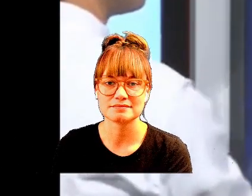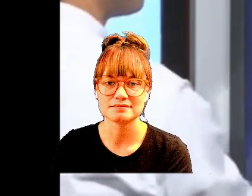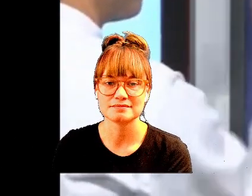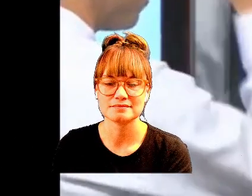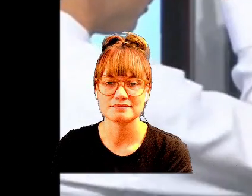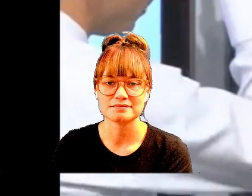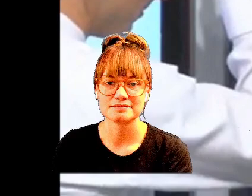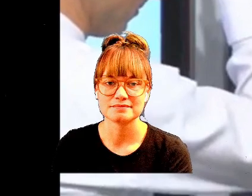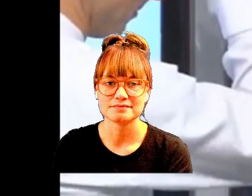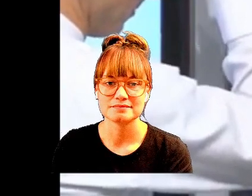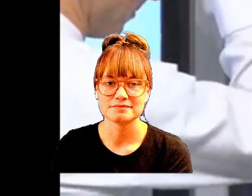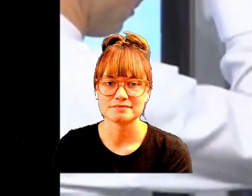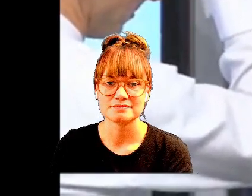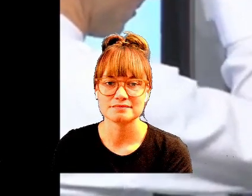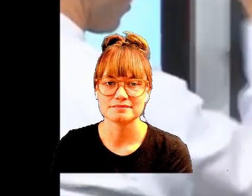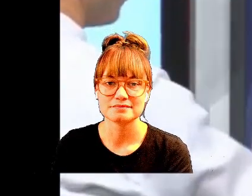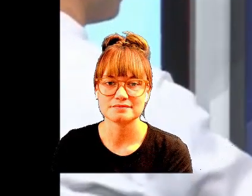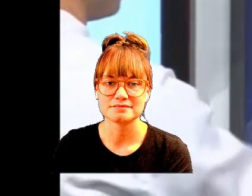for both of them.